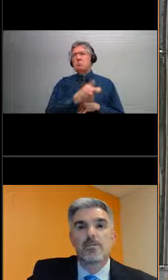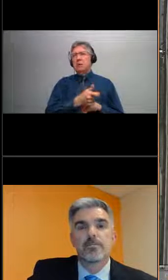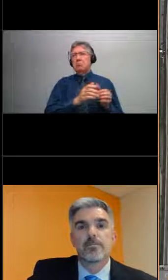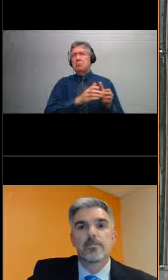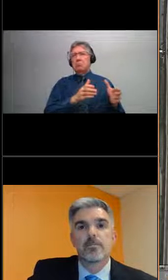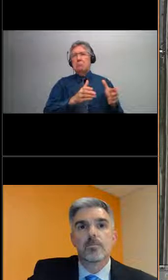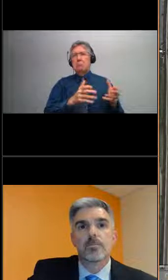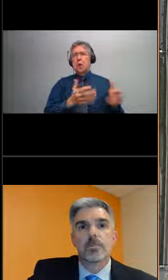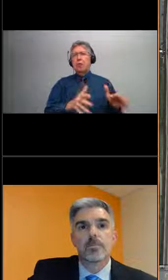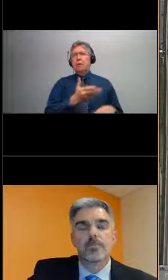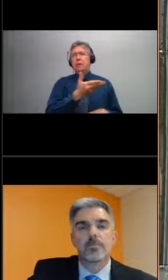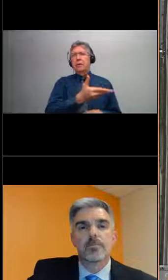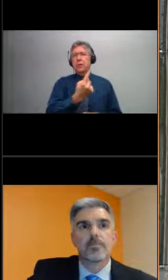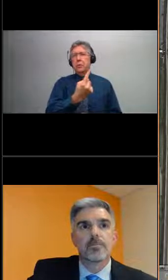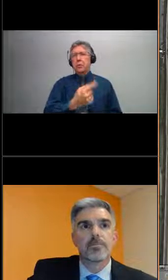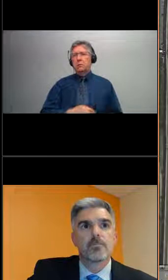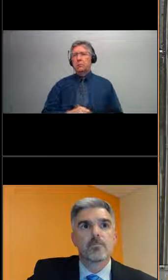there now.